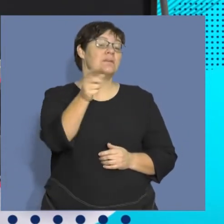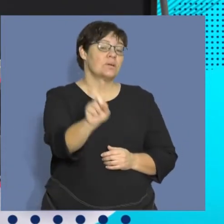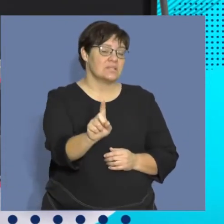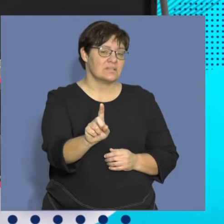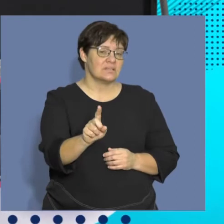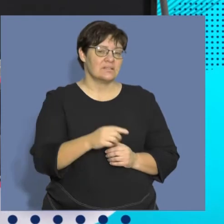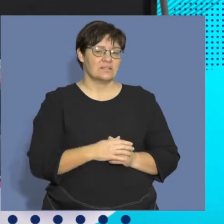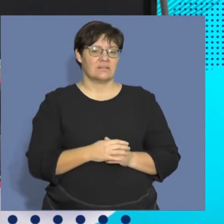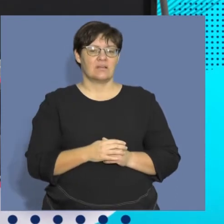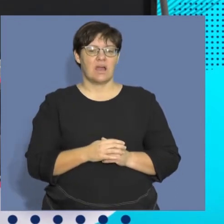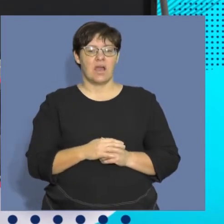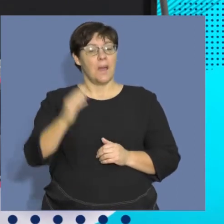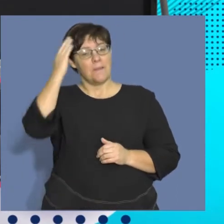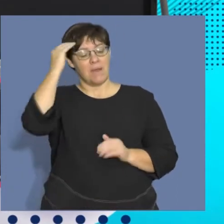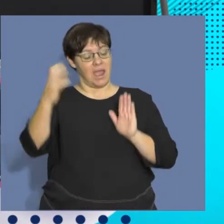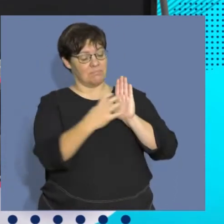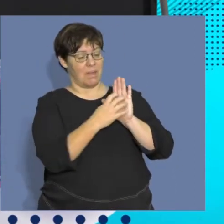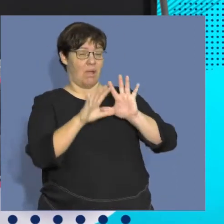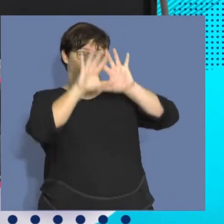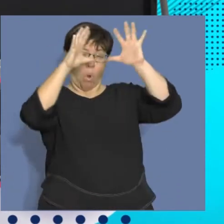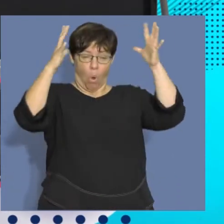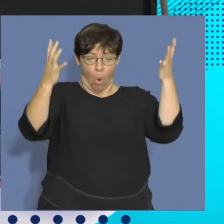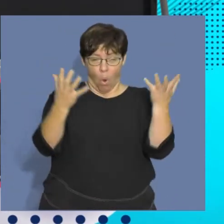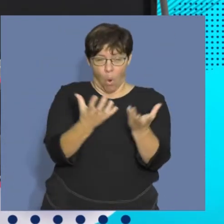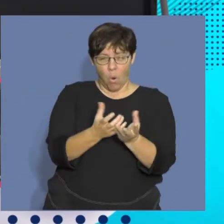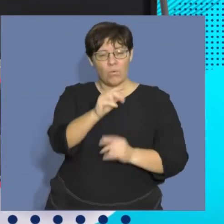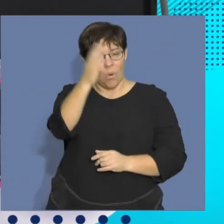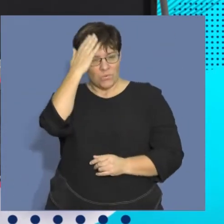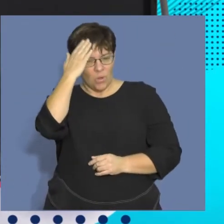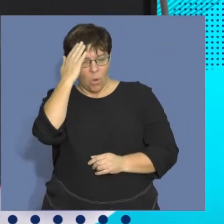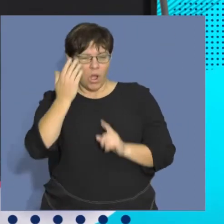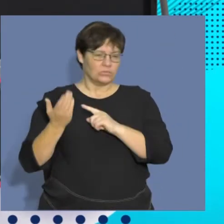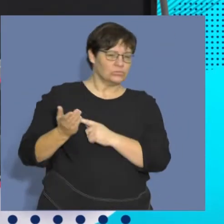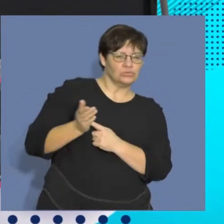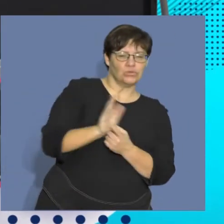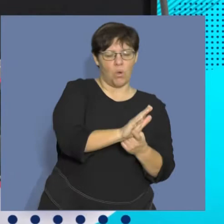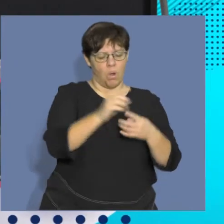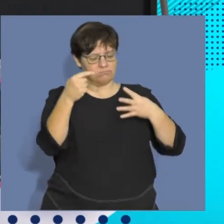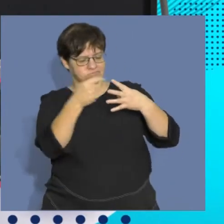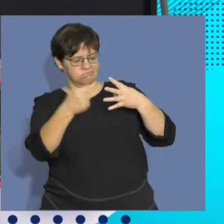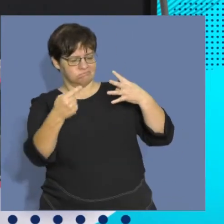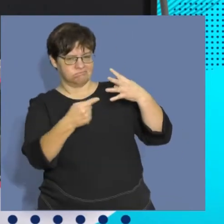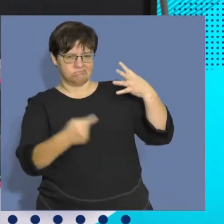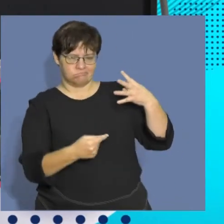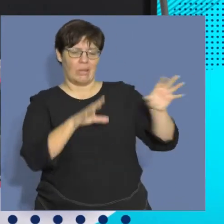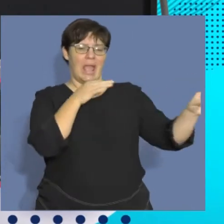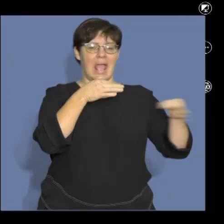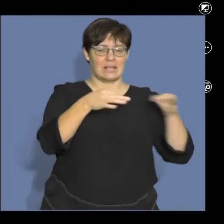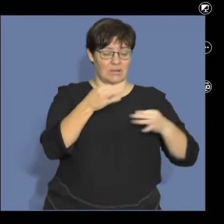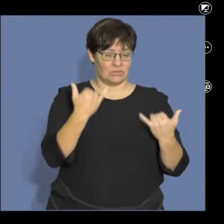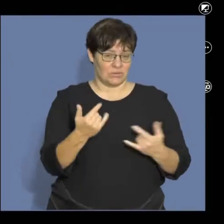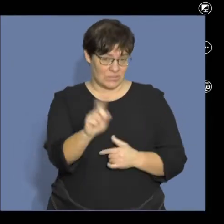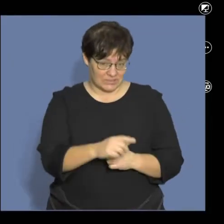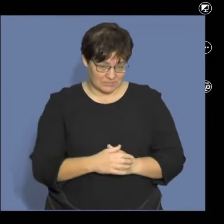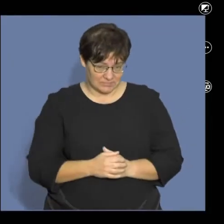you a huge mind map, a concept map that's going to show you about where we are going in